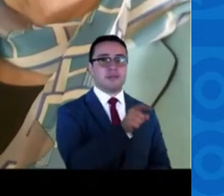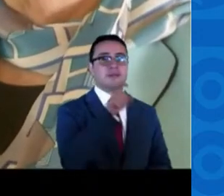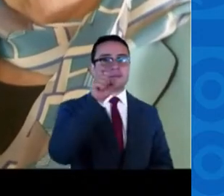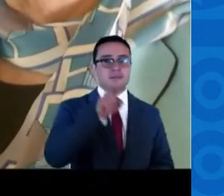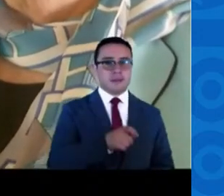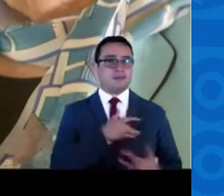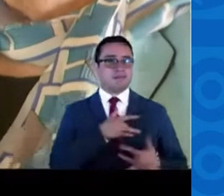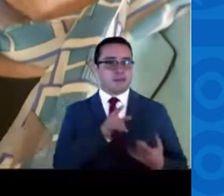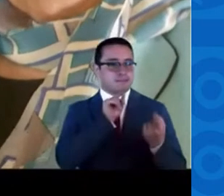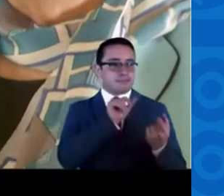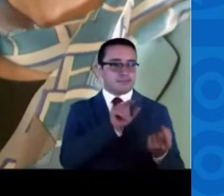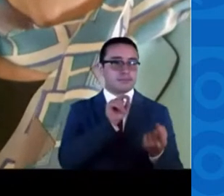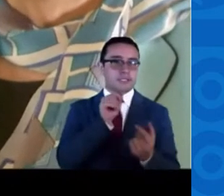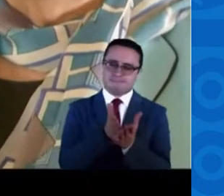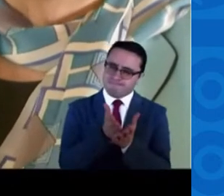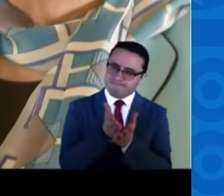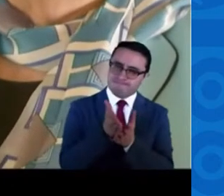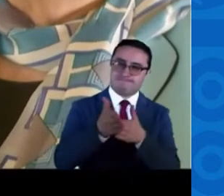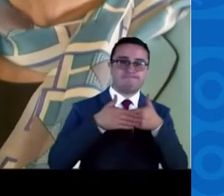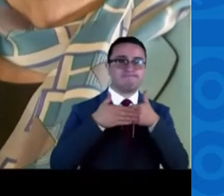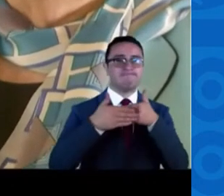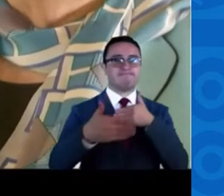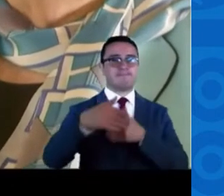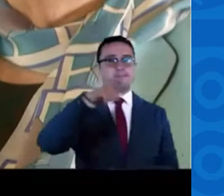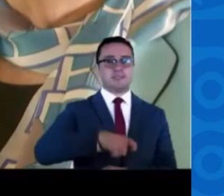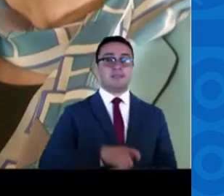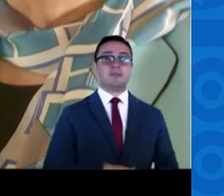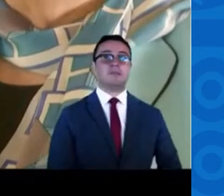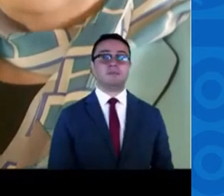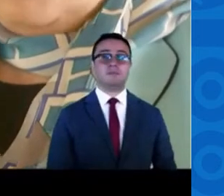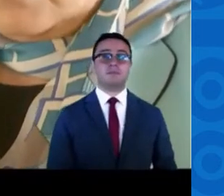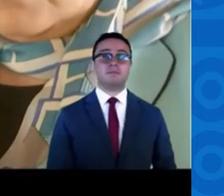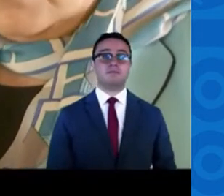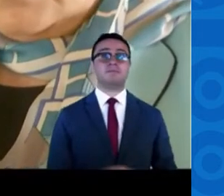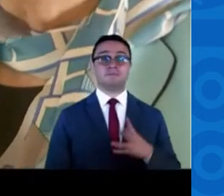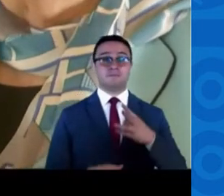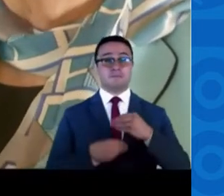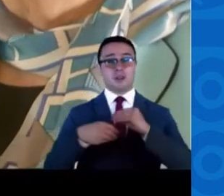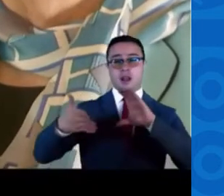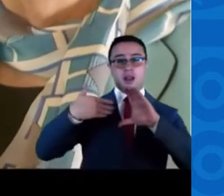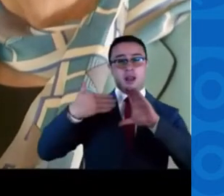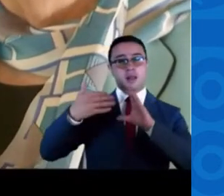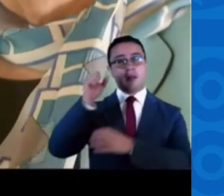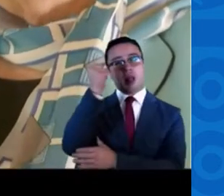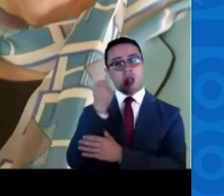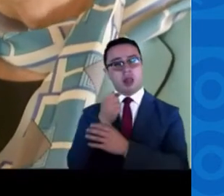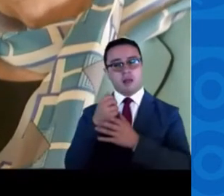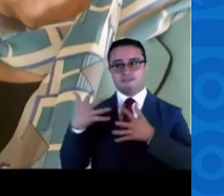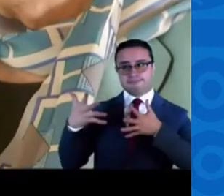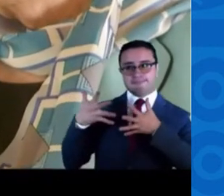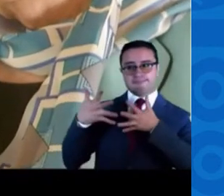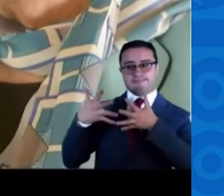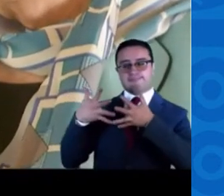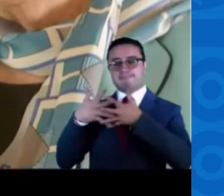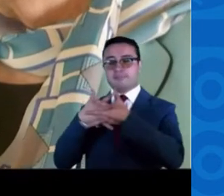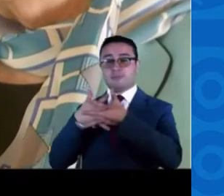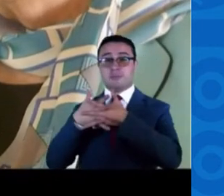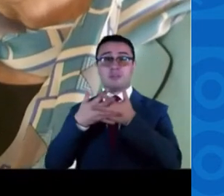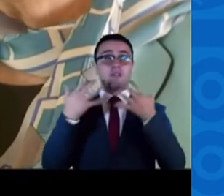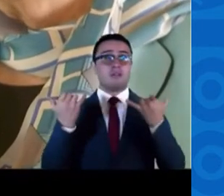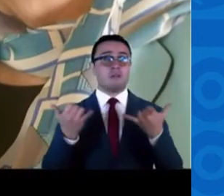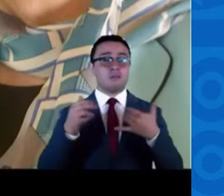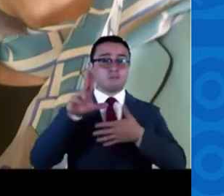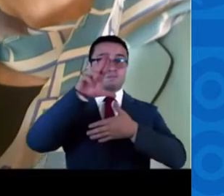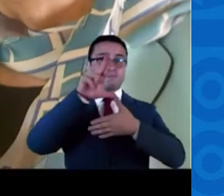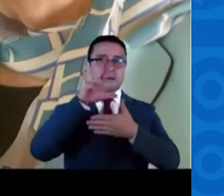in extreme poverty if we cannot expand these benefits. And of course, the adaptation to climate change.